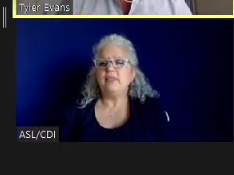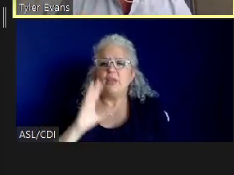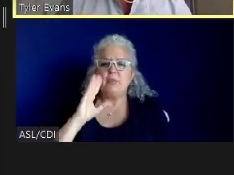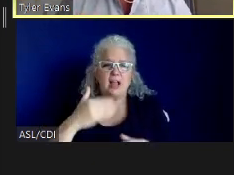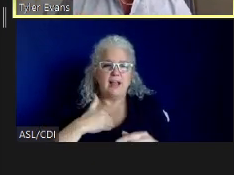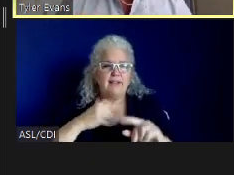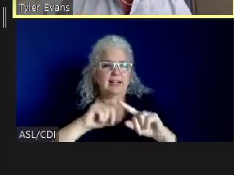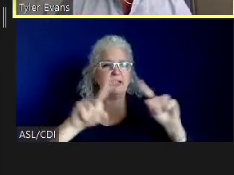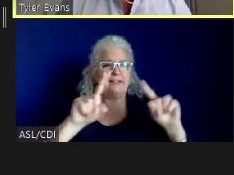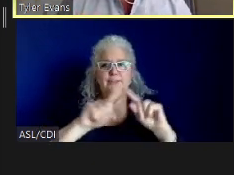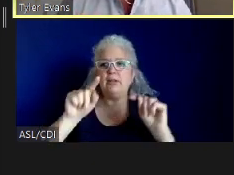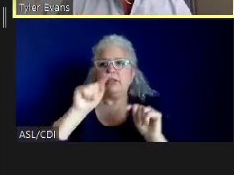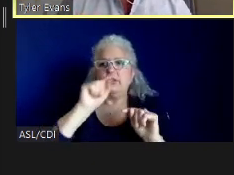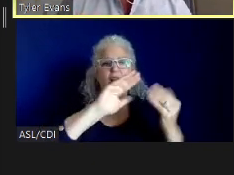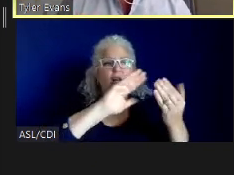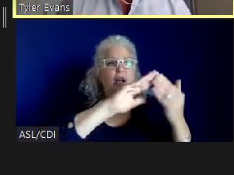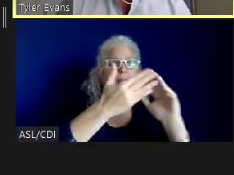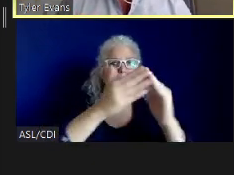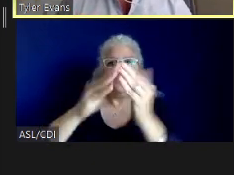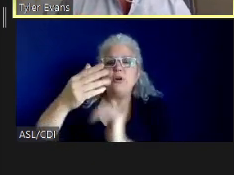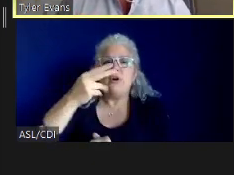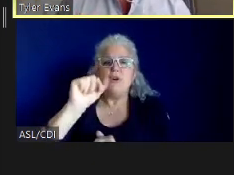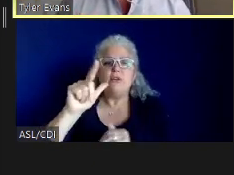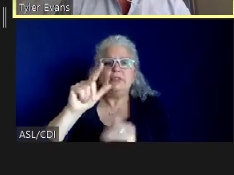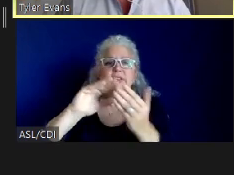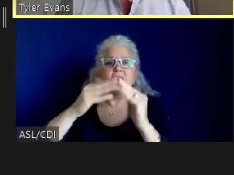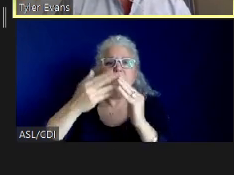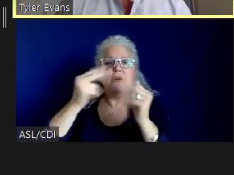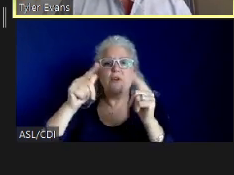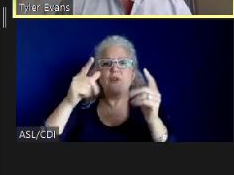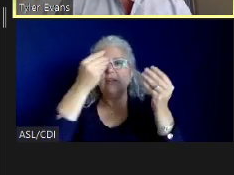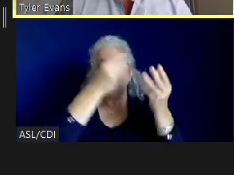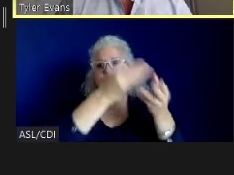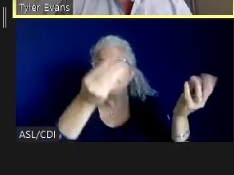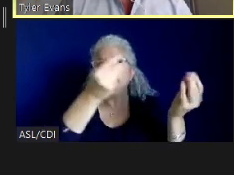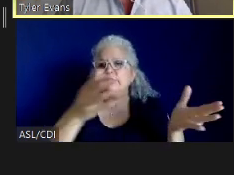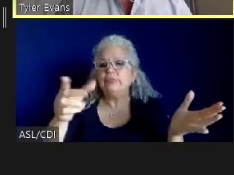can find our website. We have listservs, etc. Next slide.